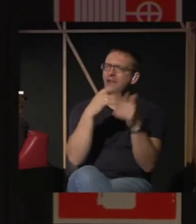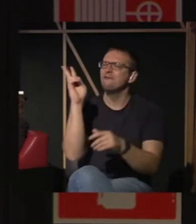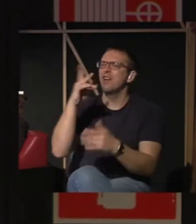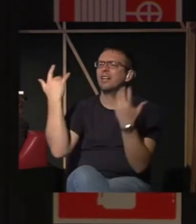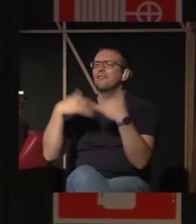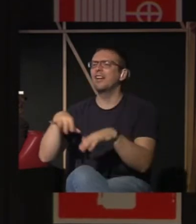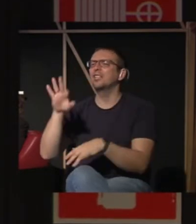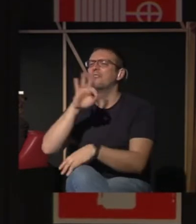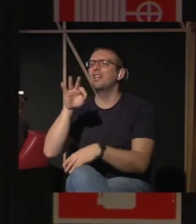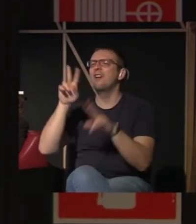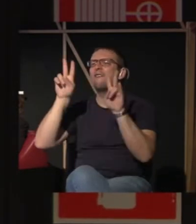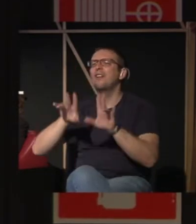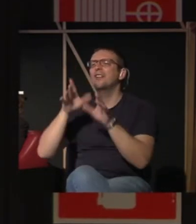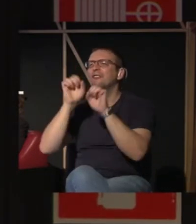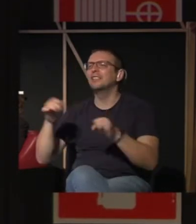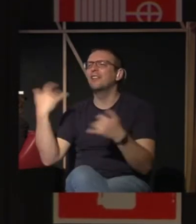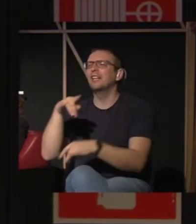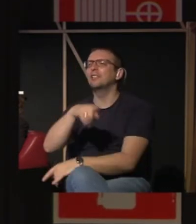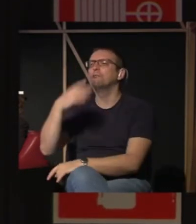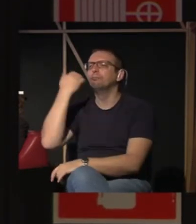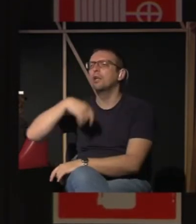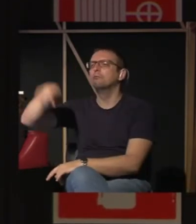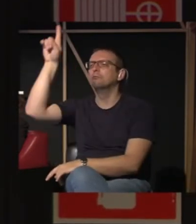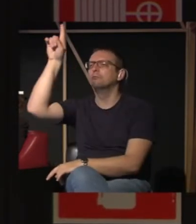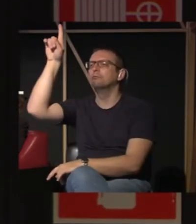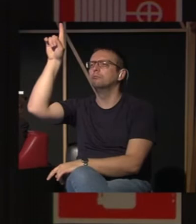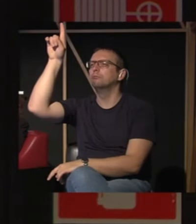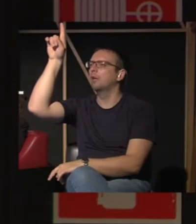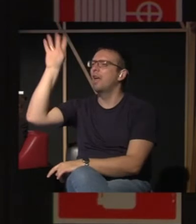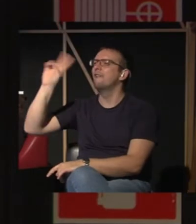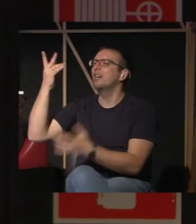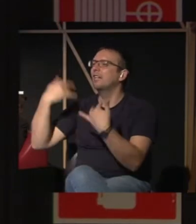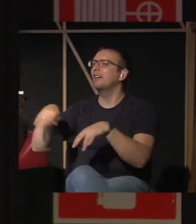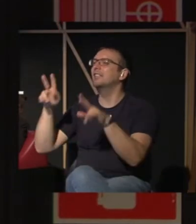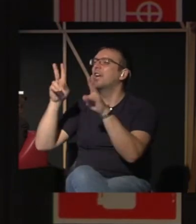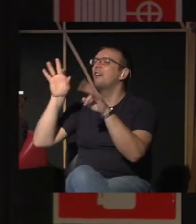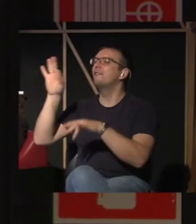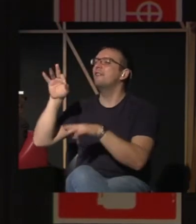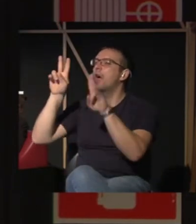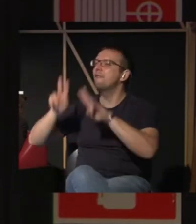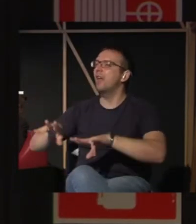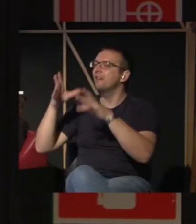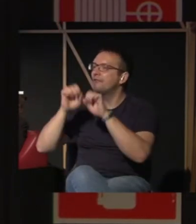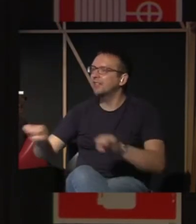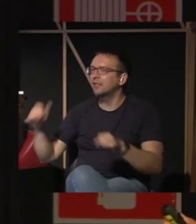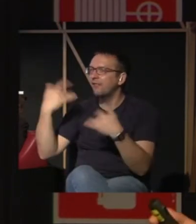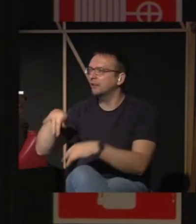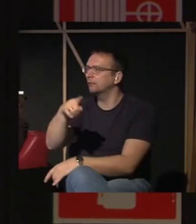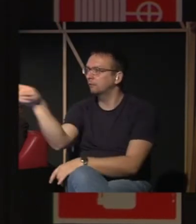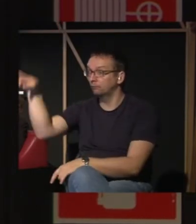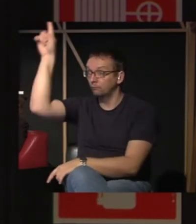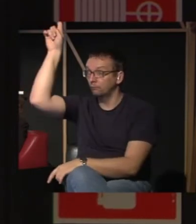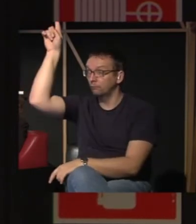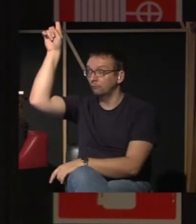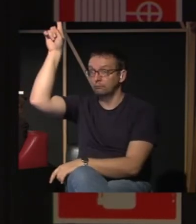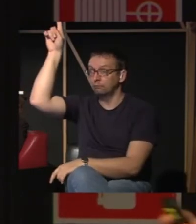It's fun, right? It's a great experience. So this is for people who were not able to get tickets, mostly. You are able to go to